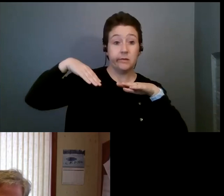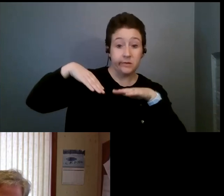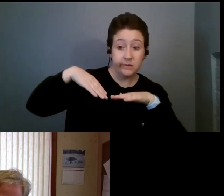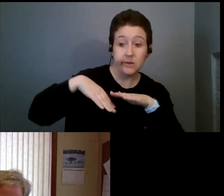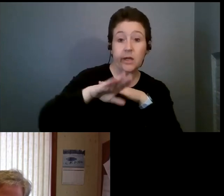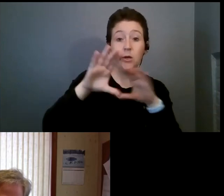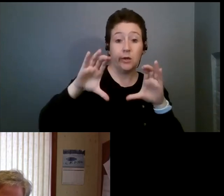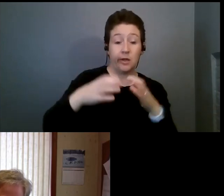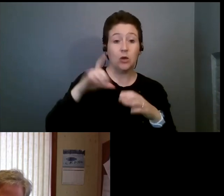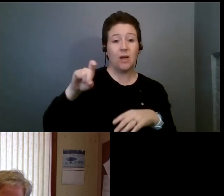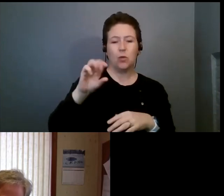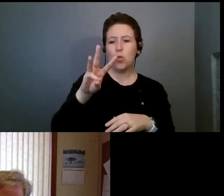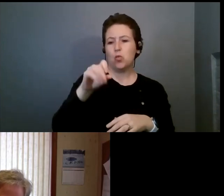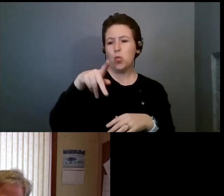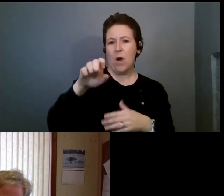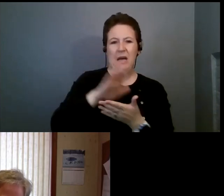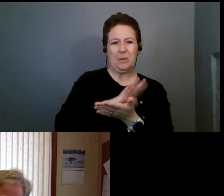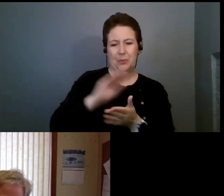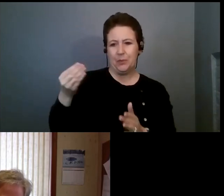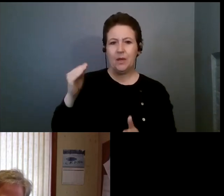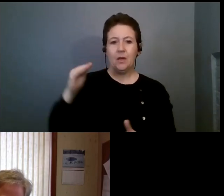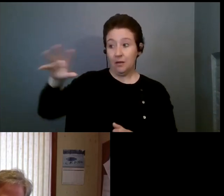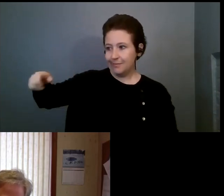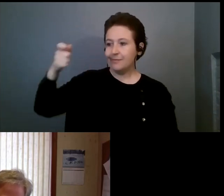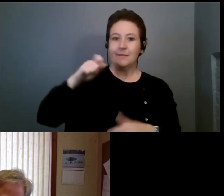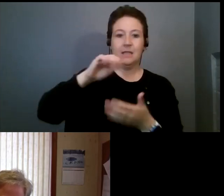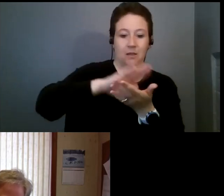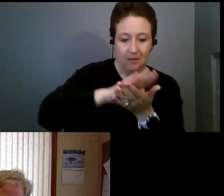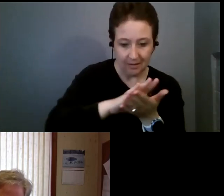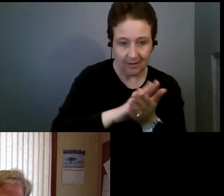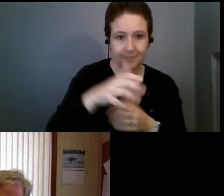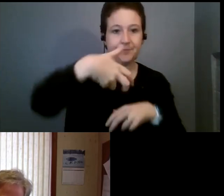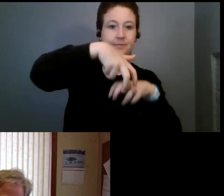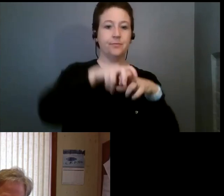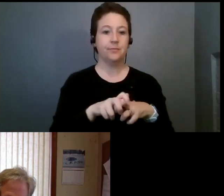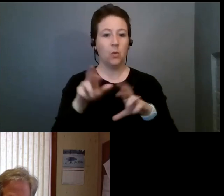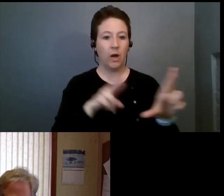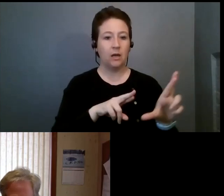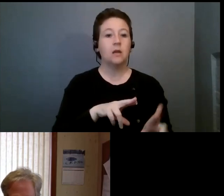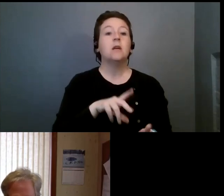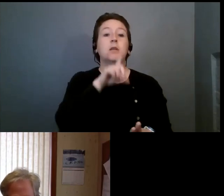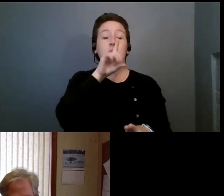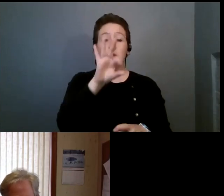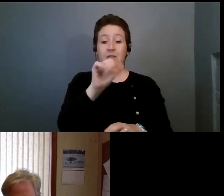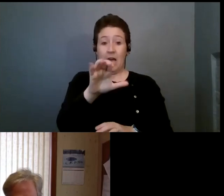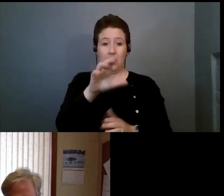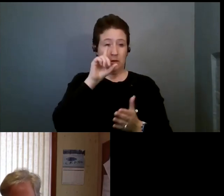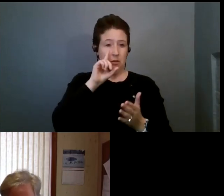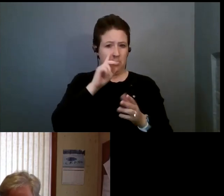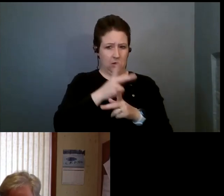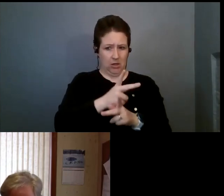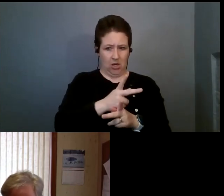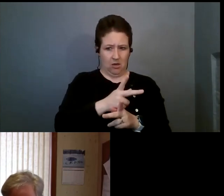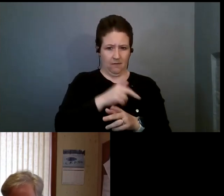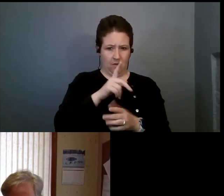desk. And we make sure that our faculty are going to be very careful about taking attendance and noting that the